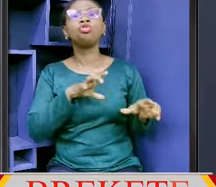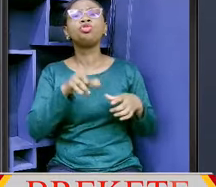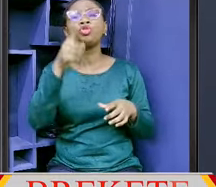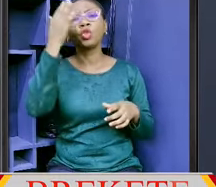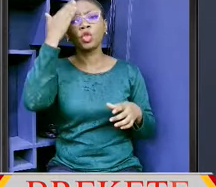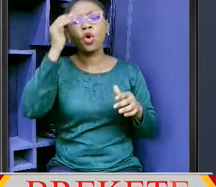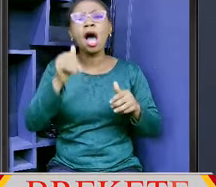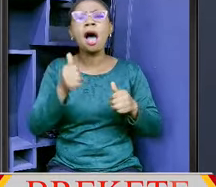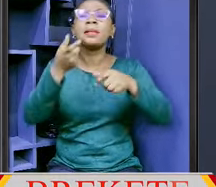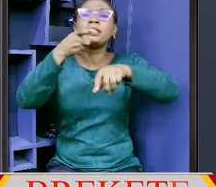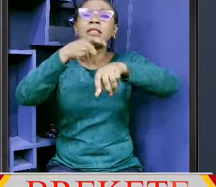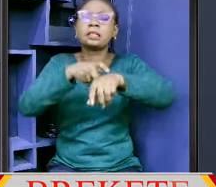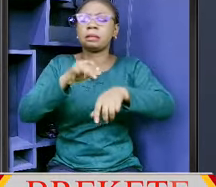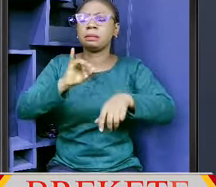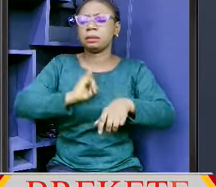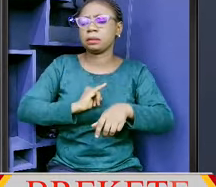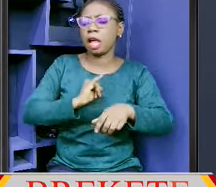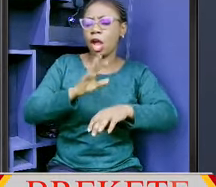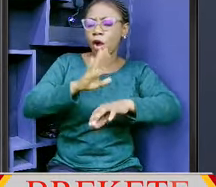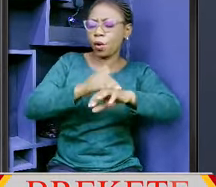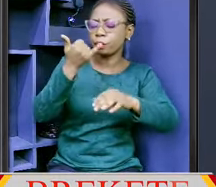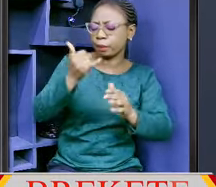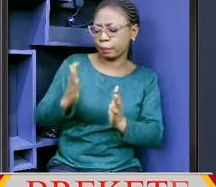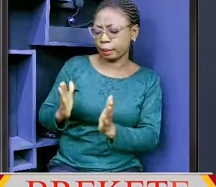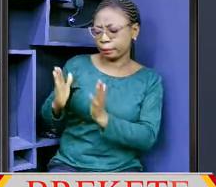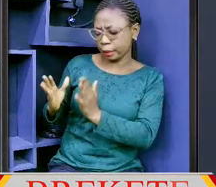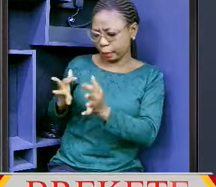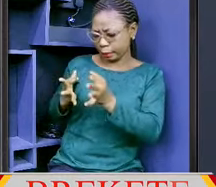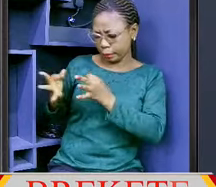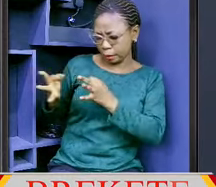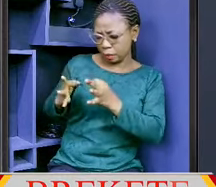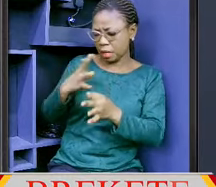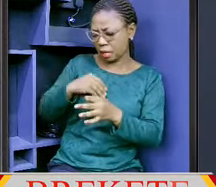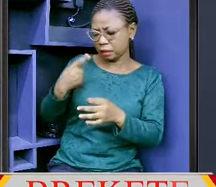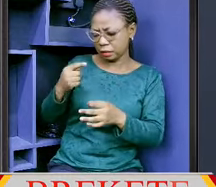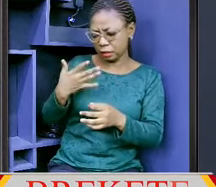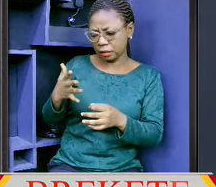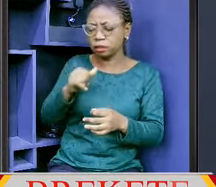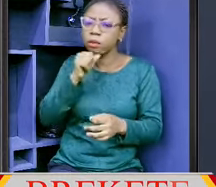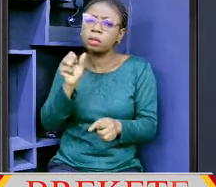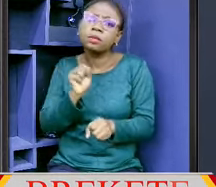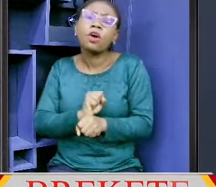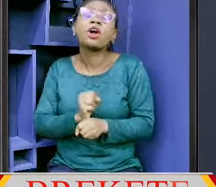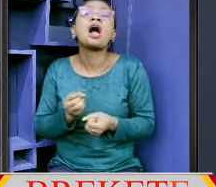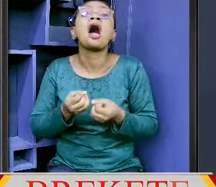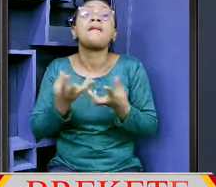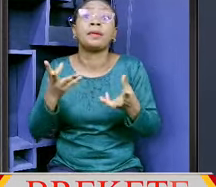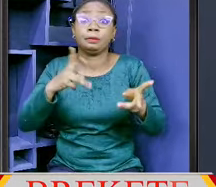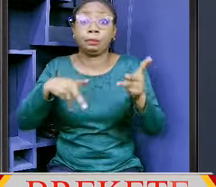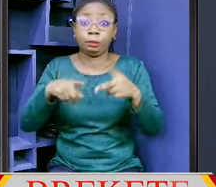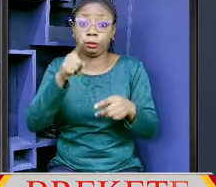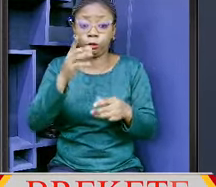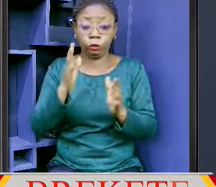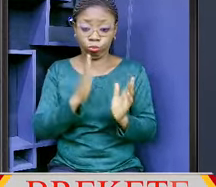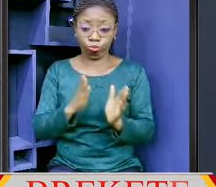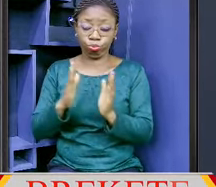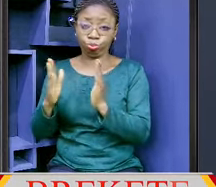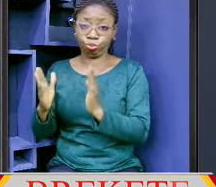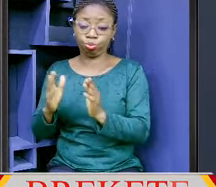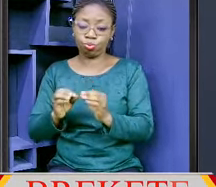times I don't call them aside where they did no work? How many people you don't gather,